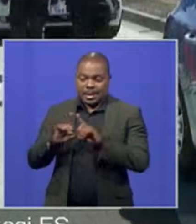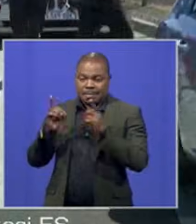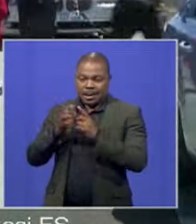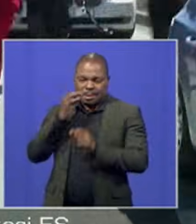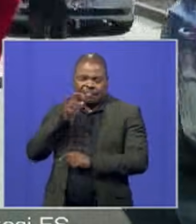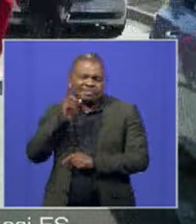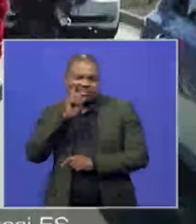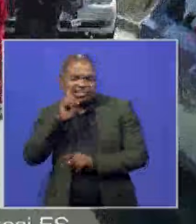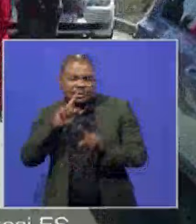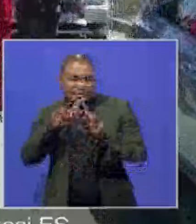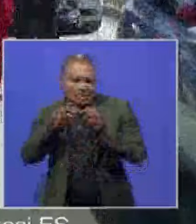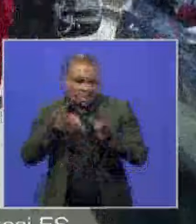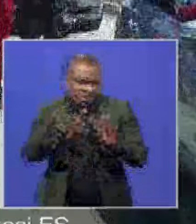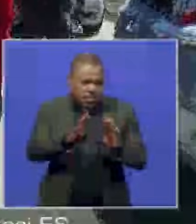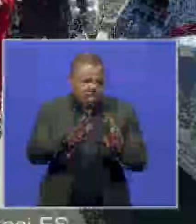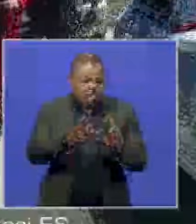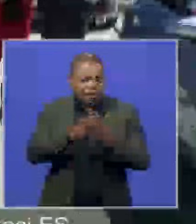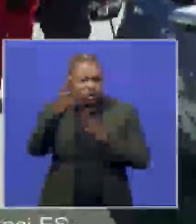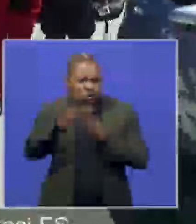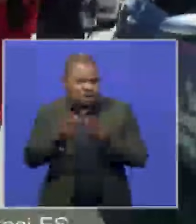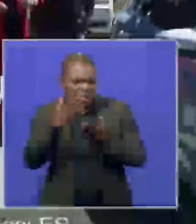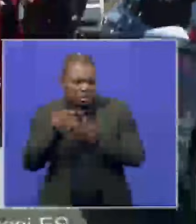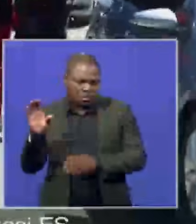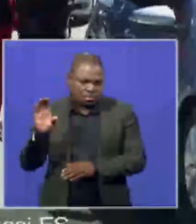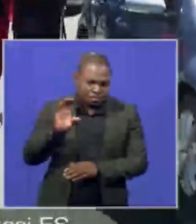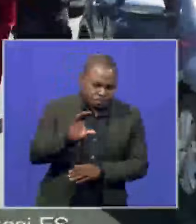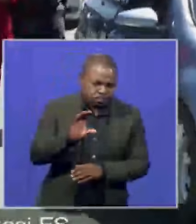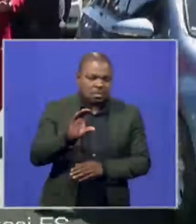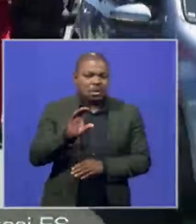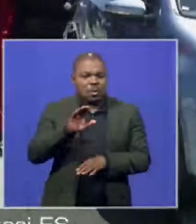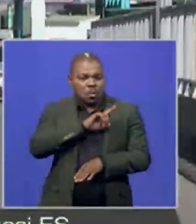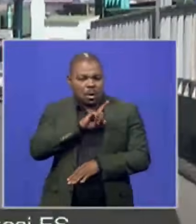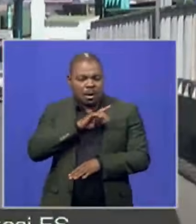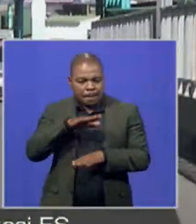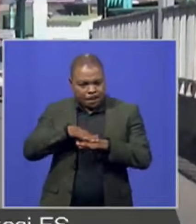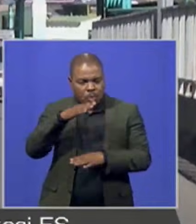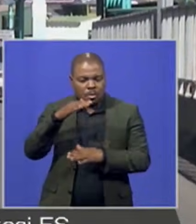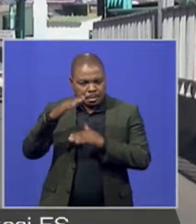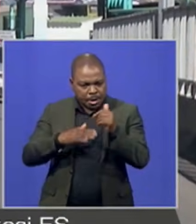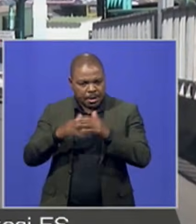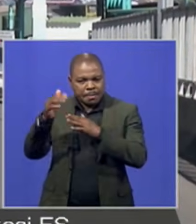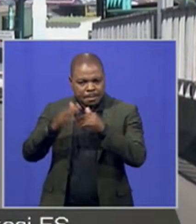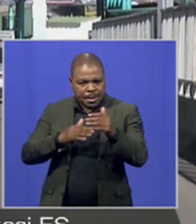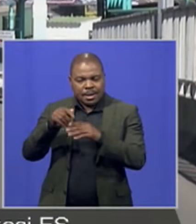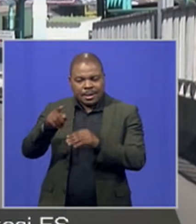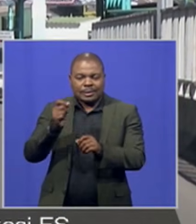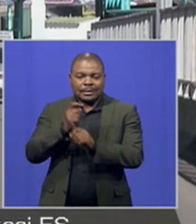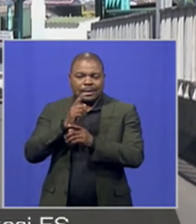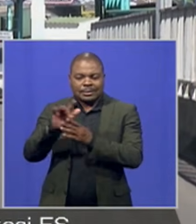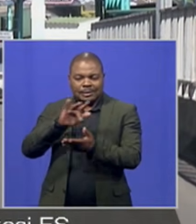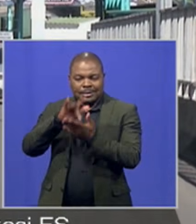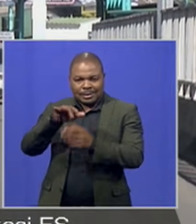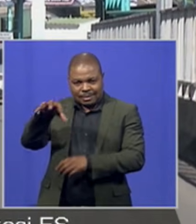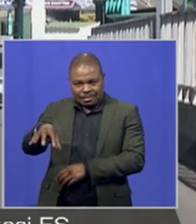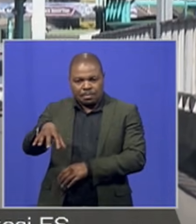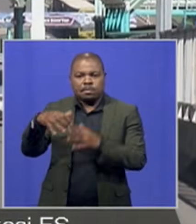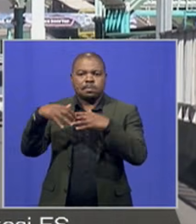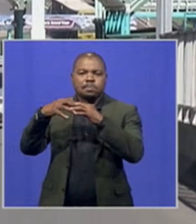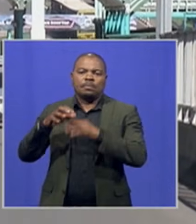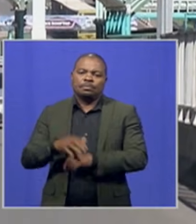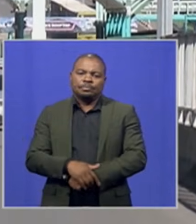mefuta e mengwe ya go abela projeke eno madi mo maitekong a go tsosolosa kago ya boemela ditekesi. Kamogelo